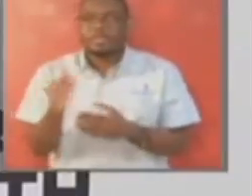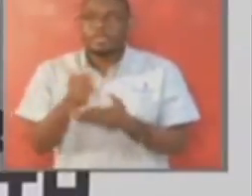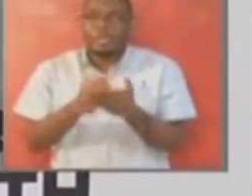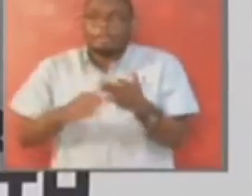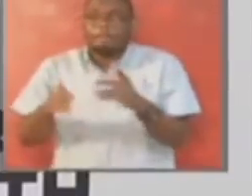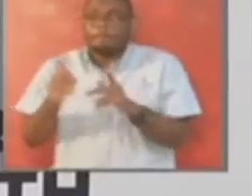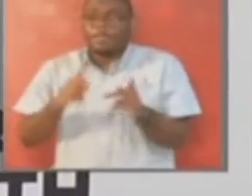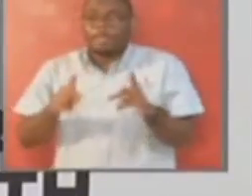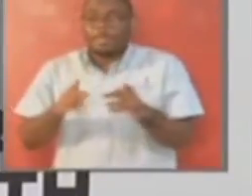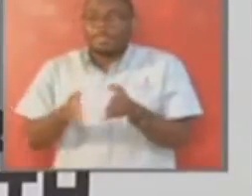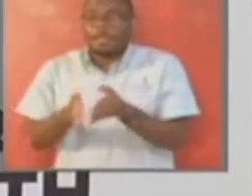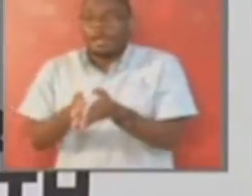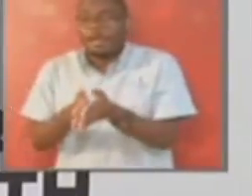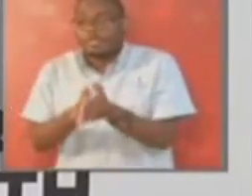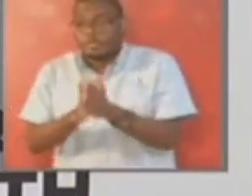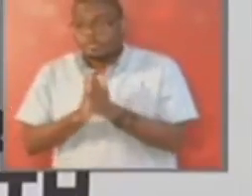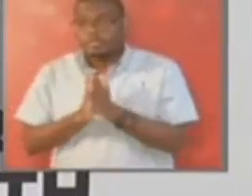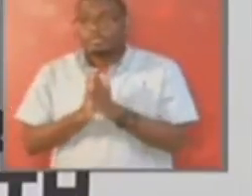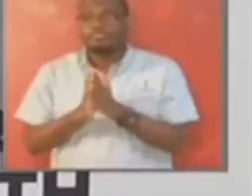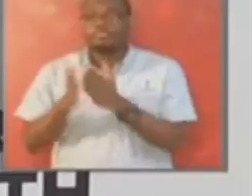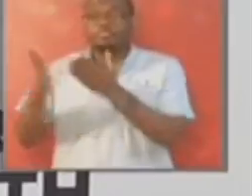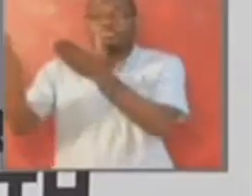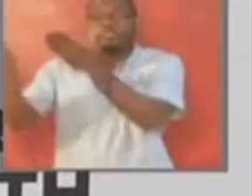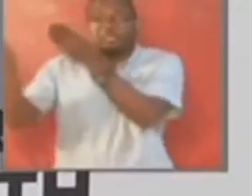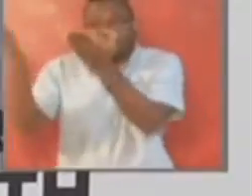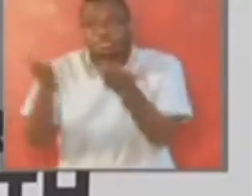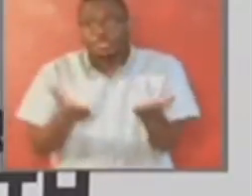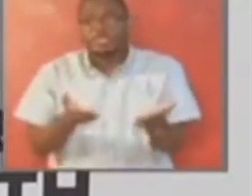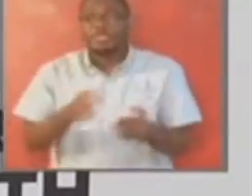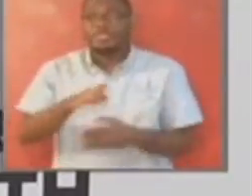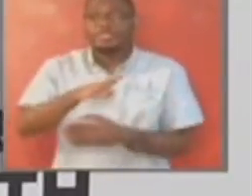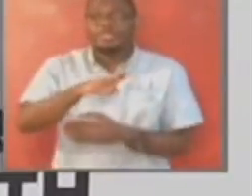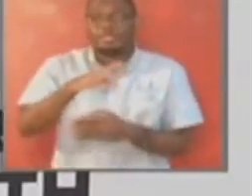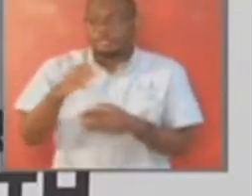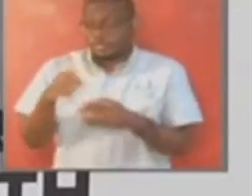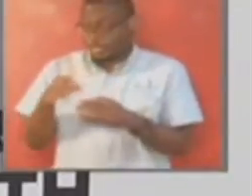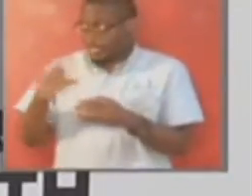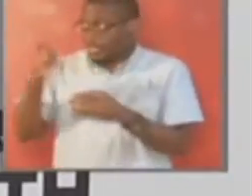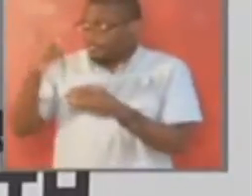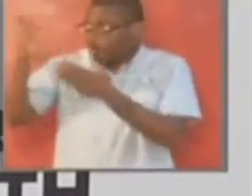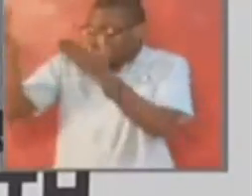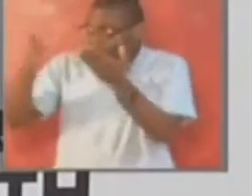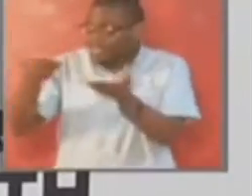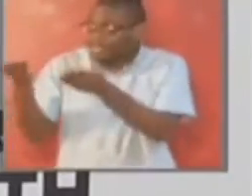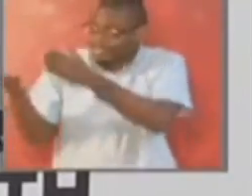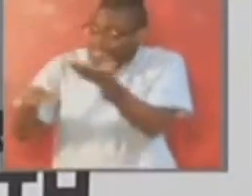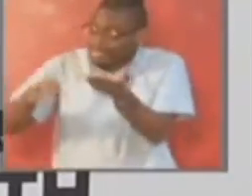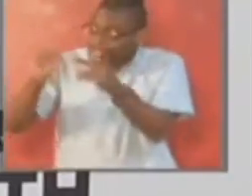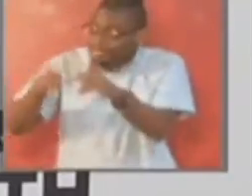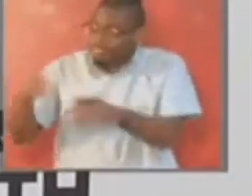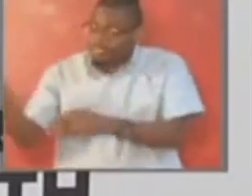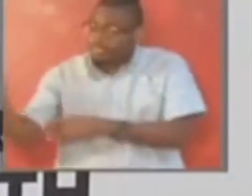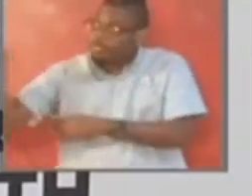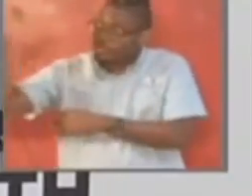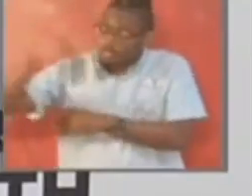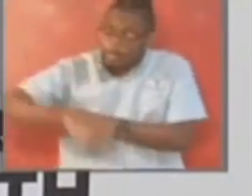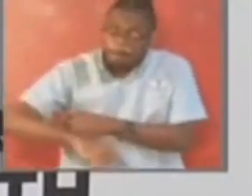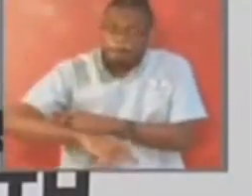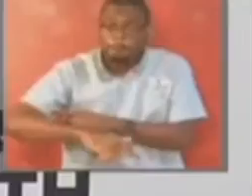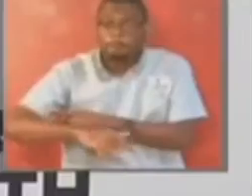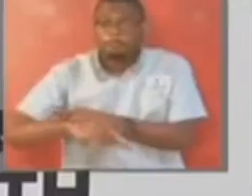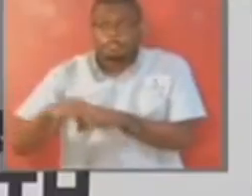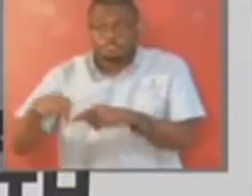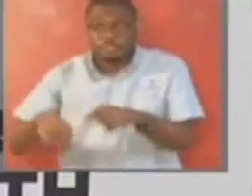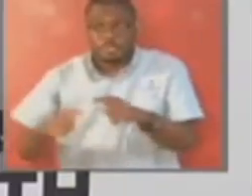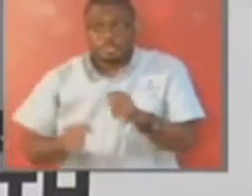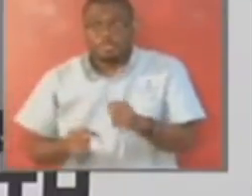even human remains come back into the country in the early part of this epidemic and to leave Trinidad and go to other territories who have not been allowed